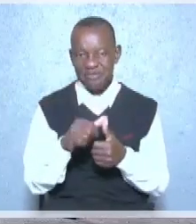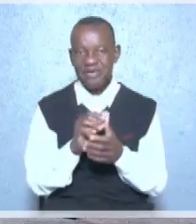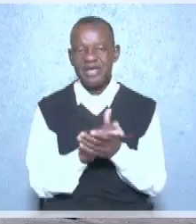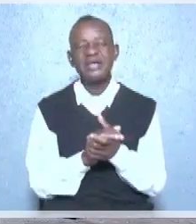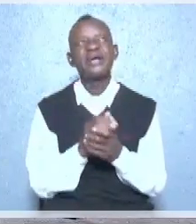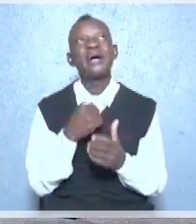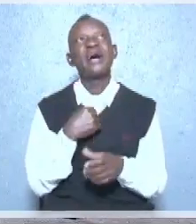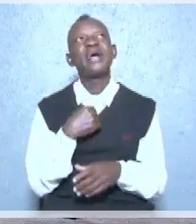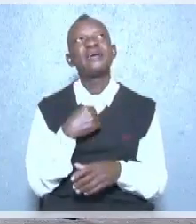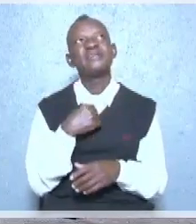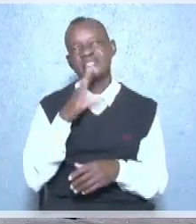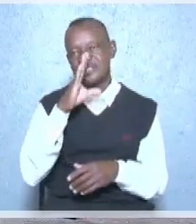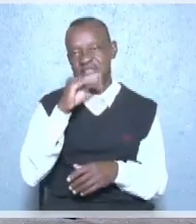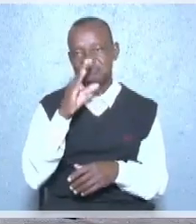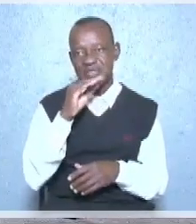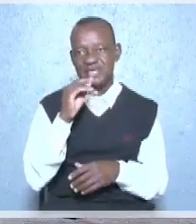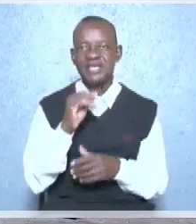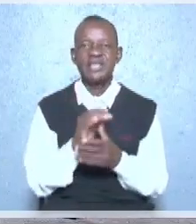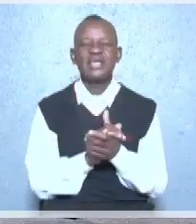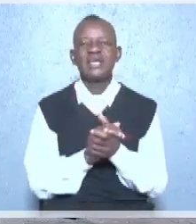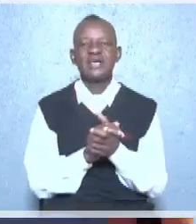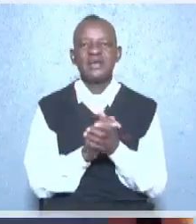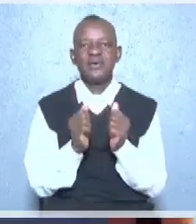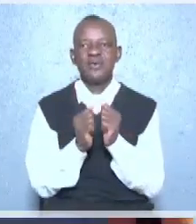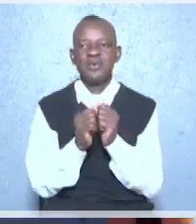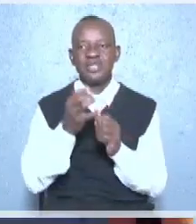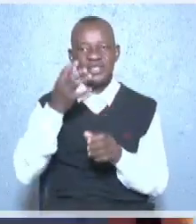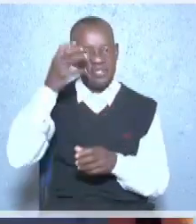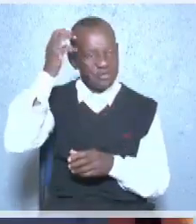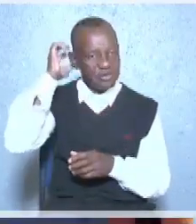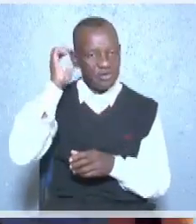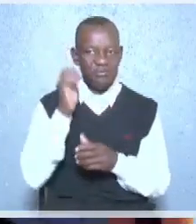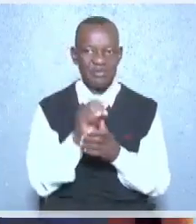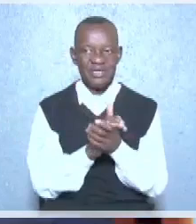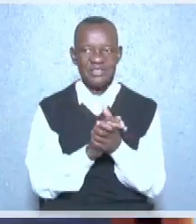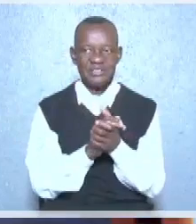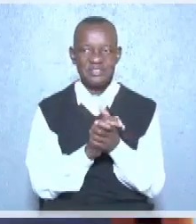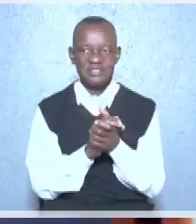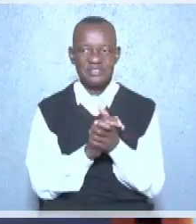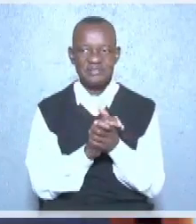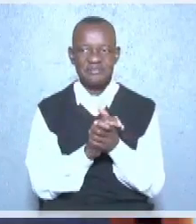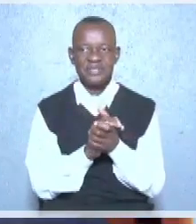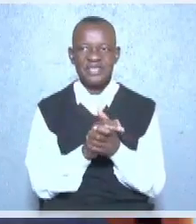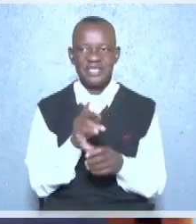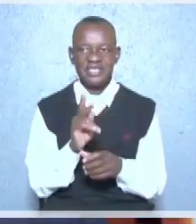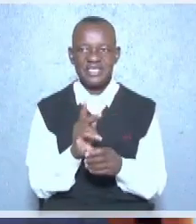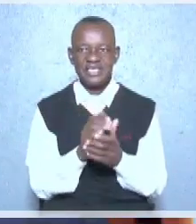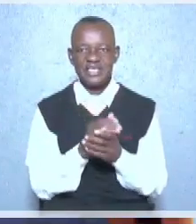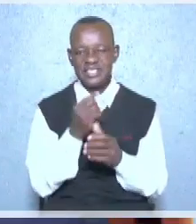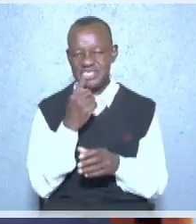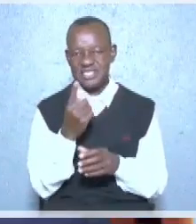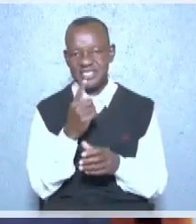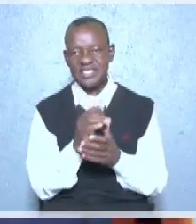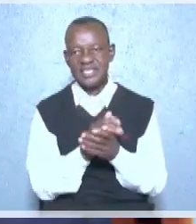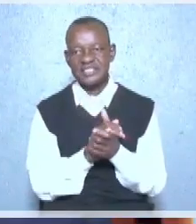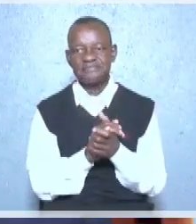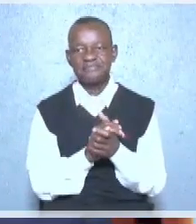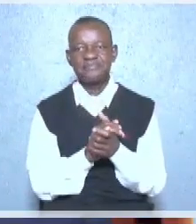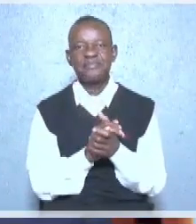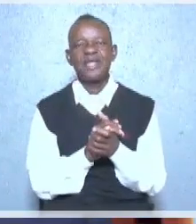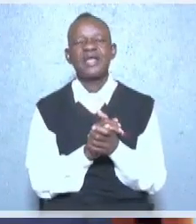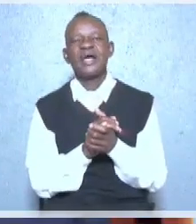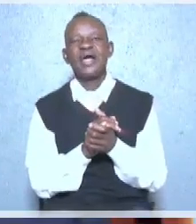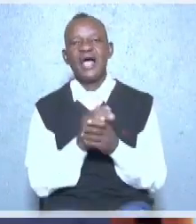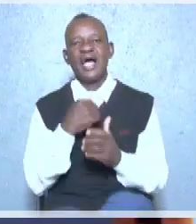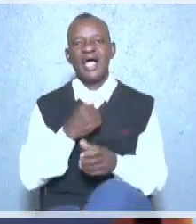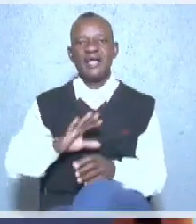oh, so you are going to tell this story. And he was also saying that, look, there are other stories that I want to see in my lifetime. The